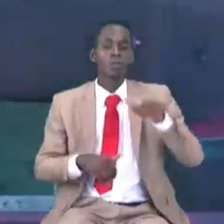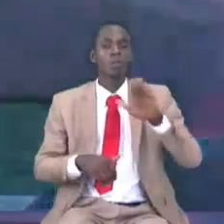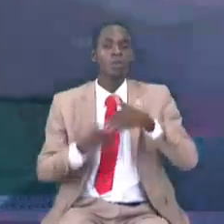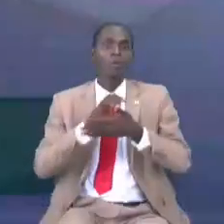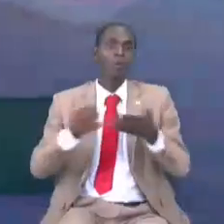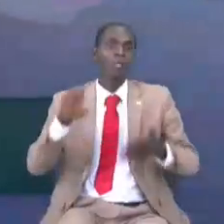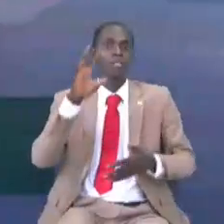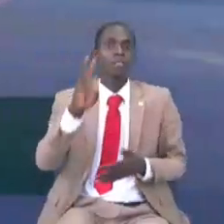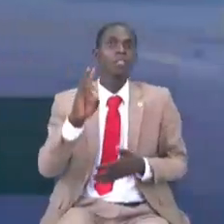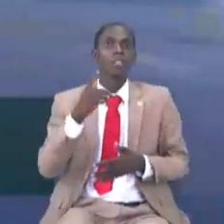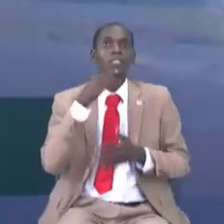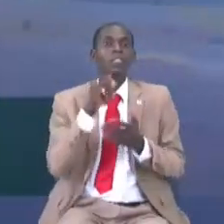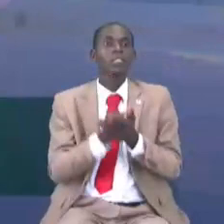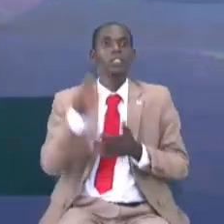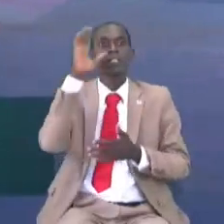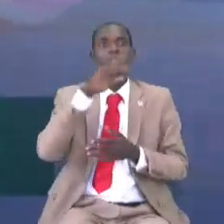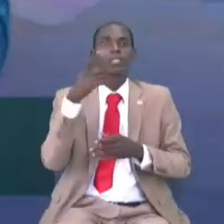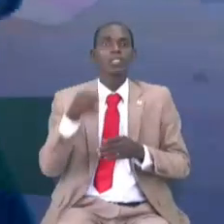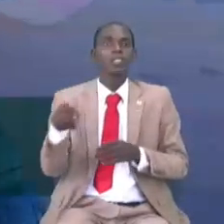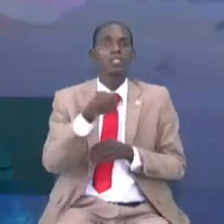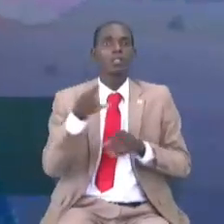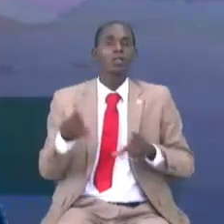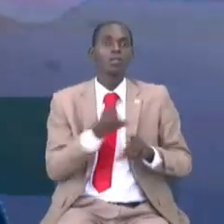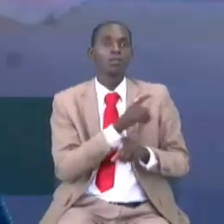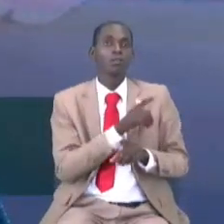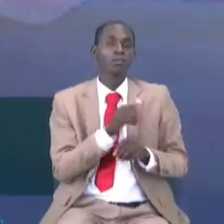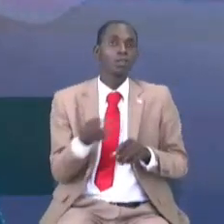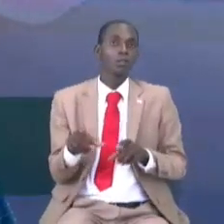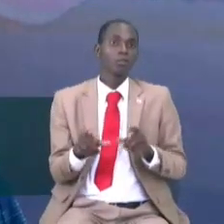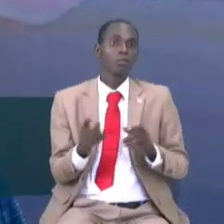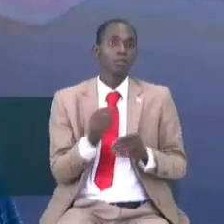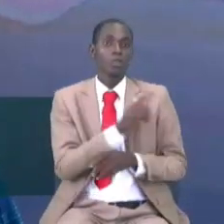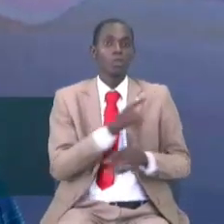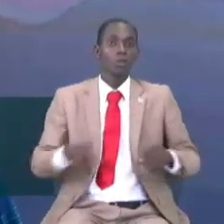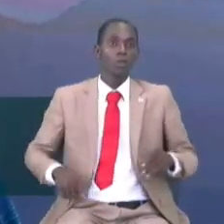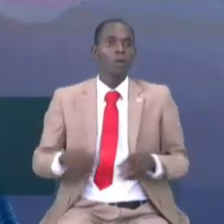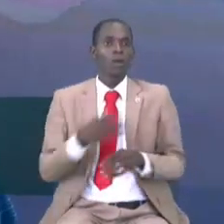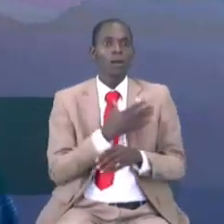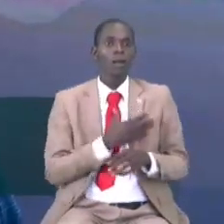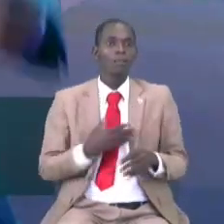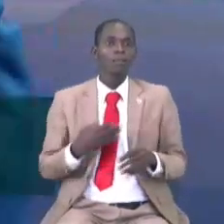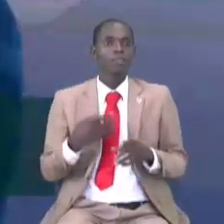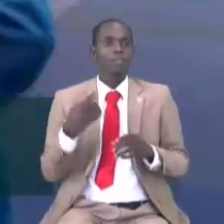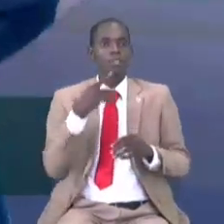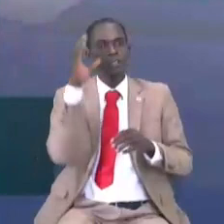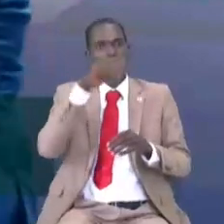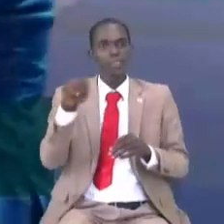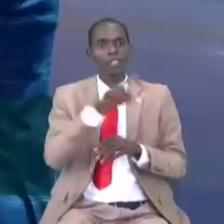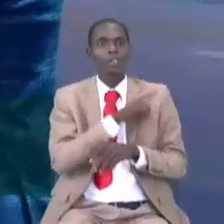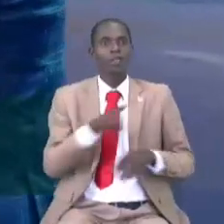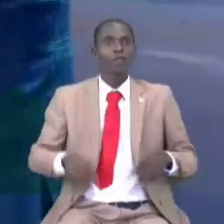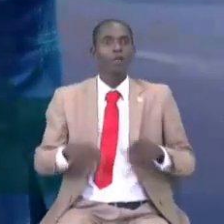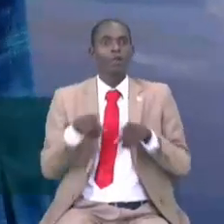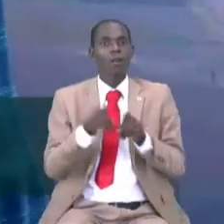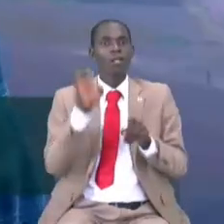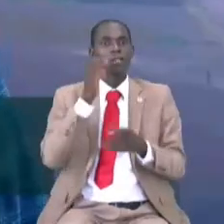be found. Nineveh understood that. The king understood that. 40 days. That's all the space we have. That's all the period we have. And at